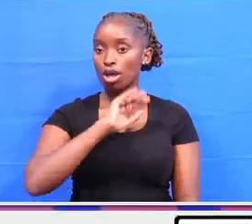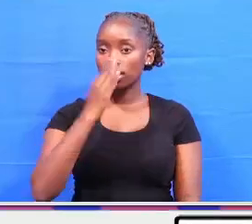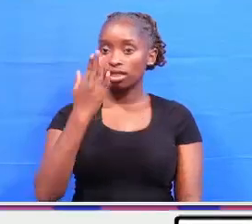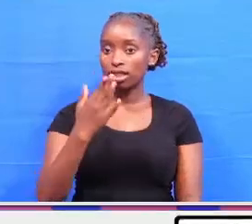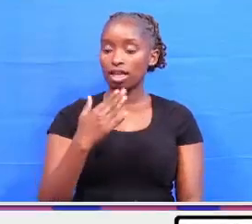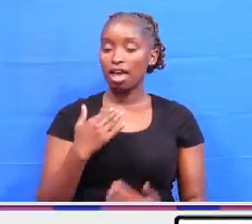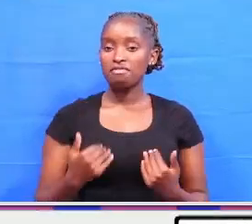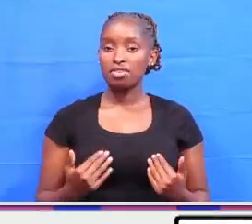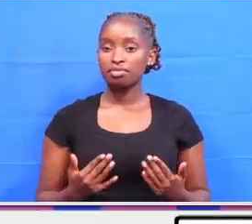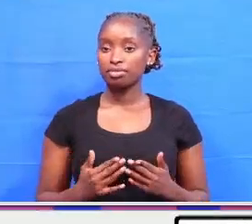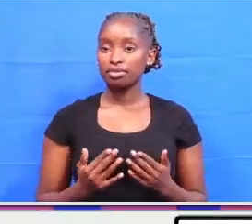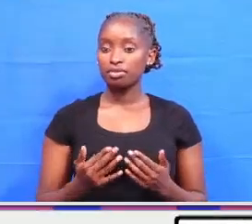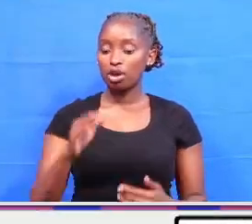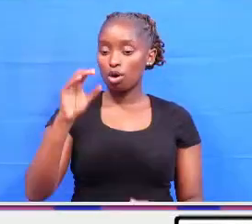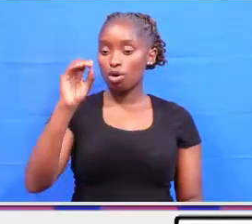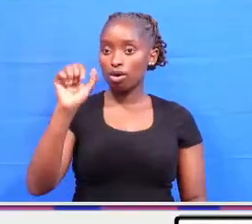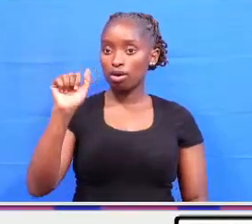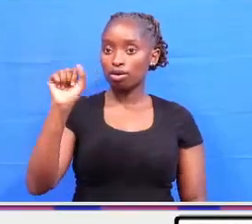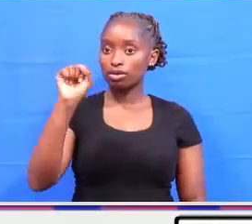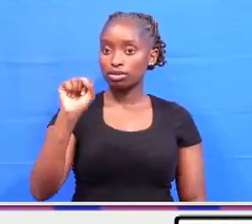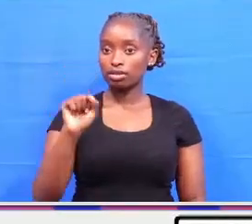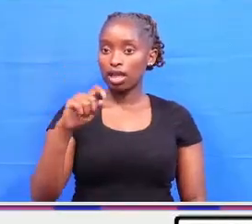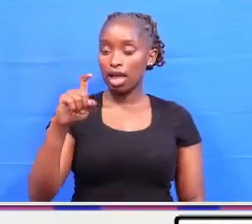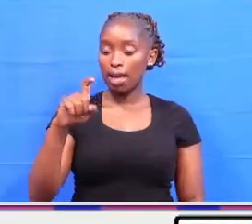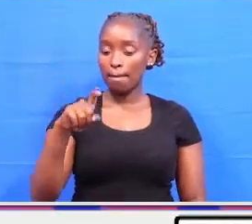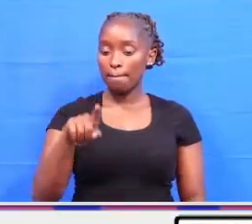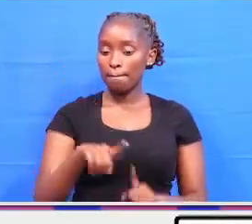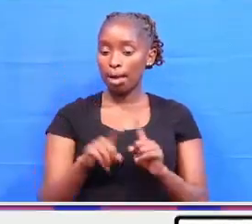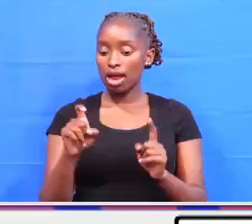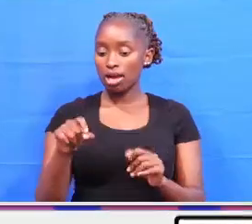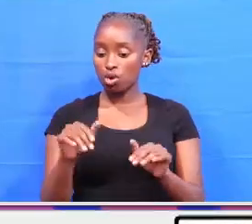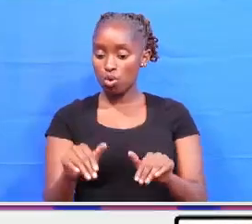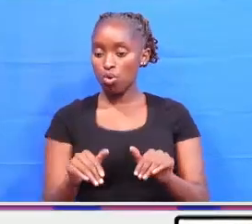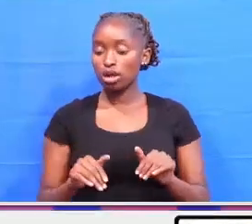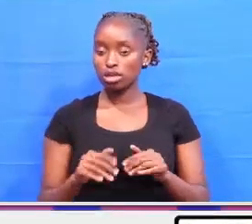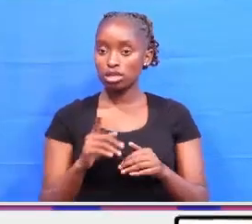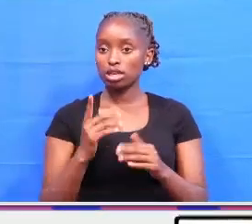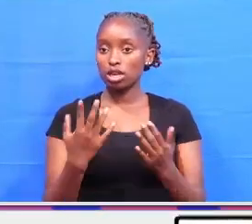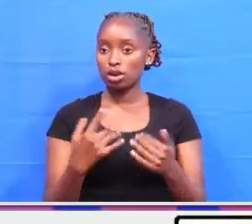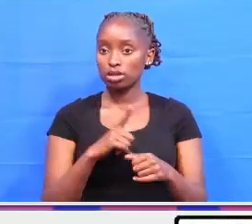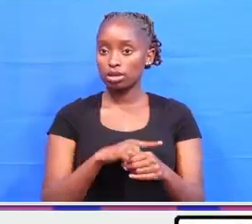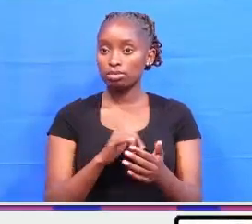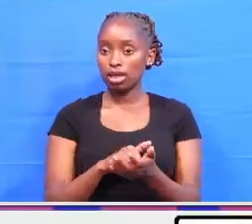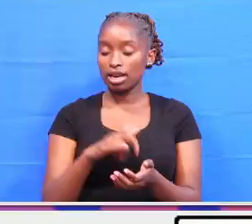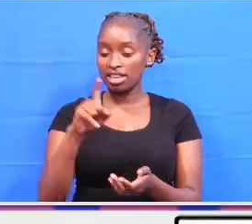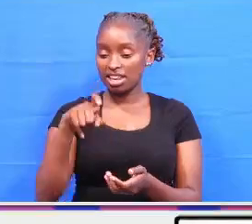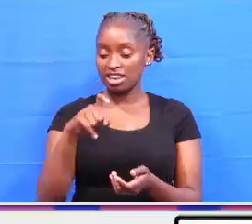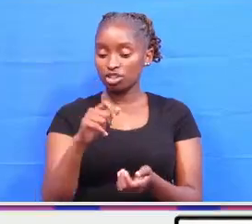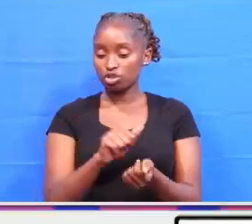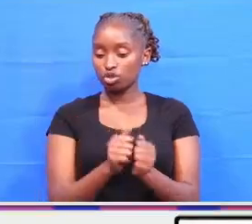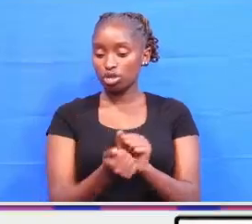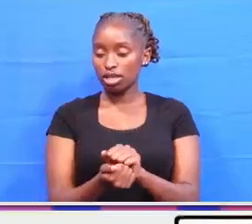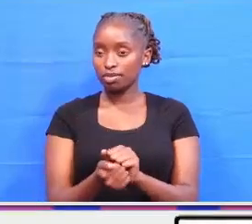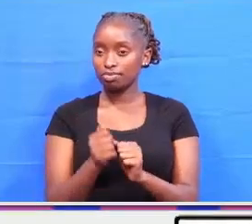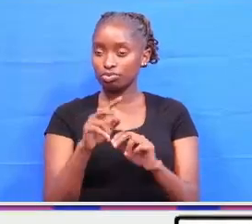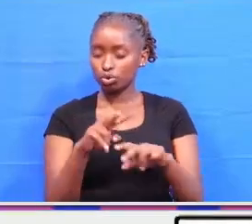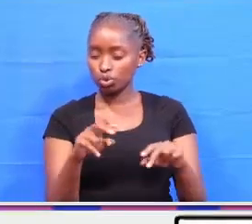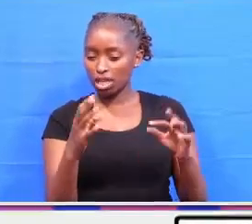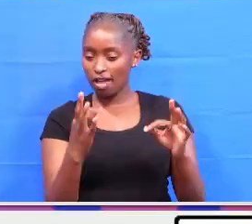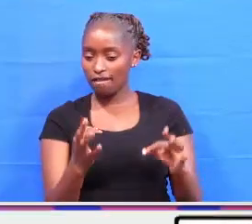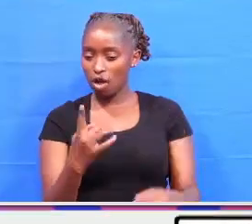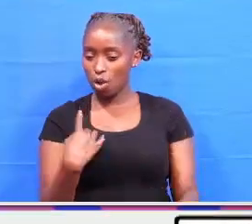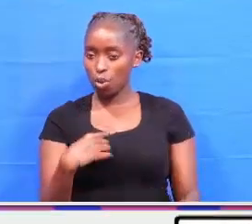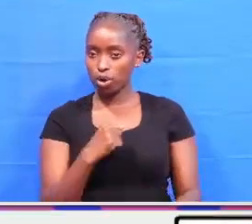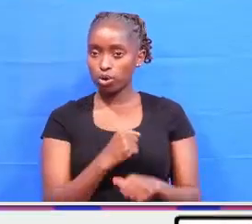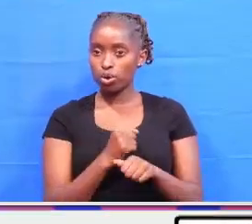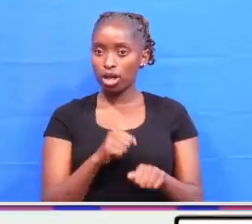us, but we just have to wait. So it's been that time maybe we're having to change the model and see. So do we also do